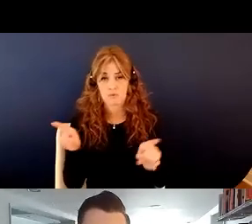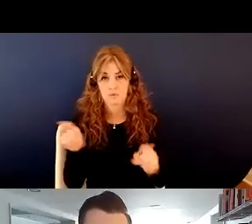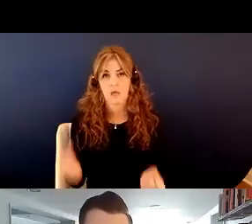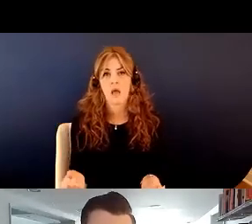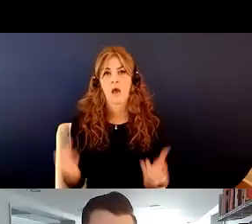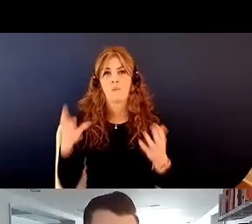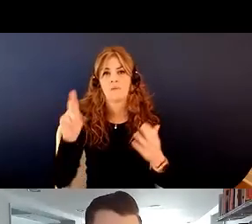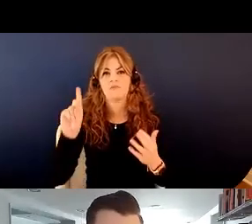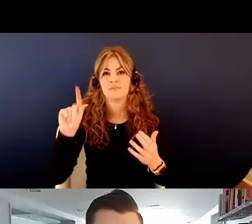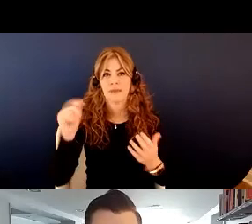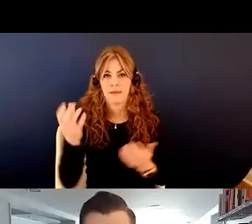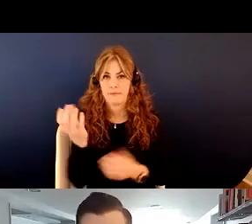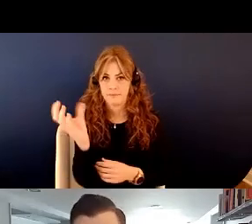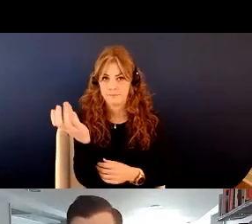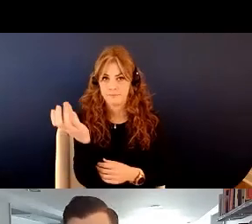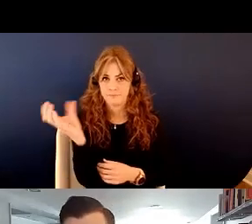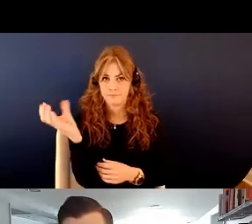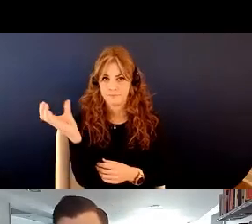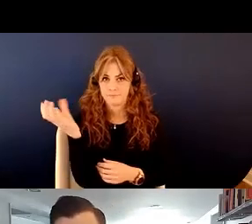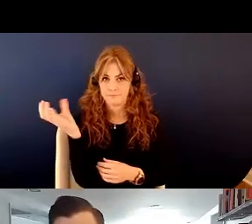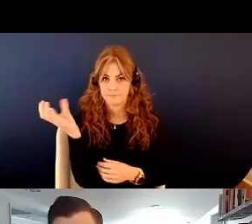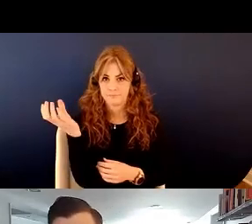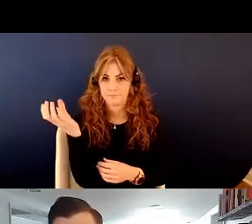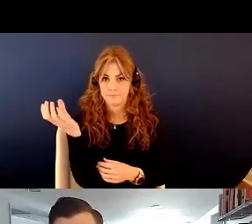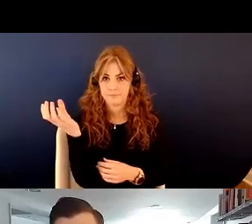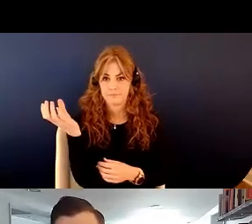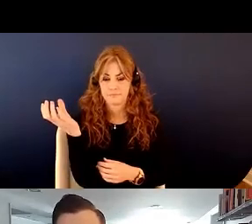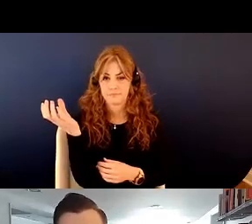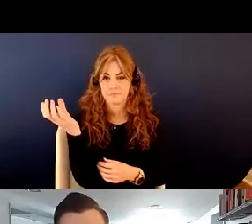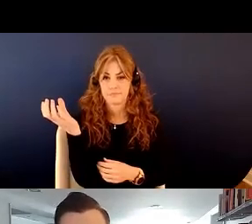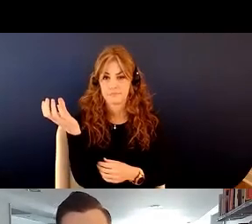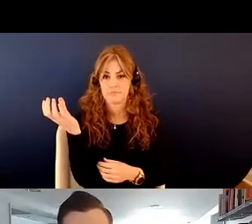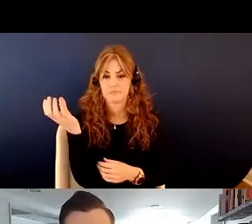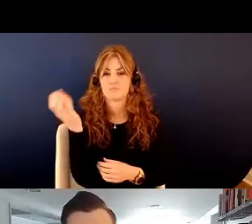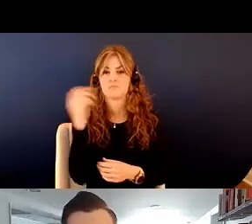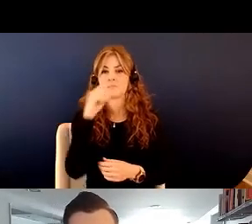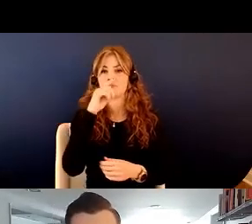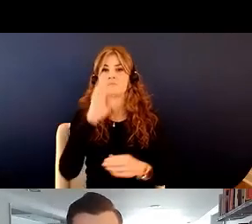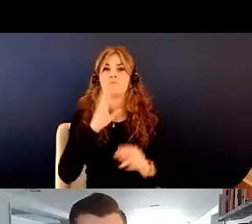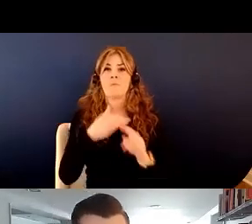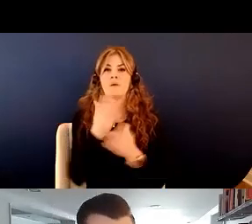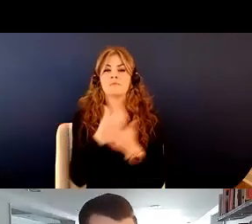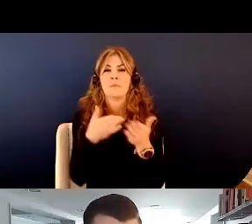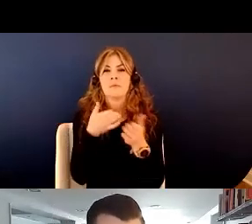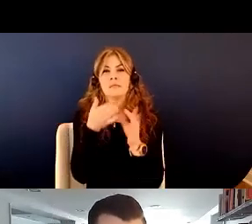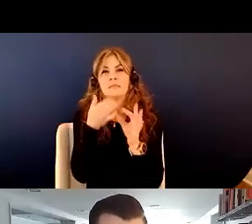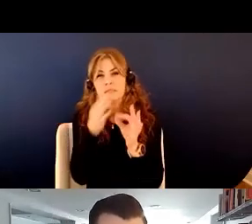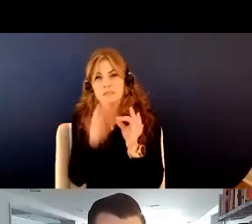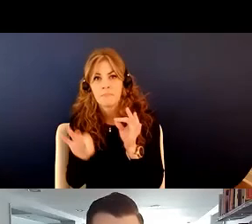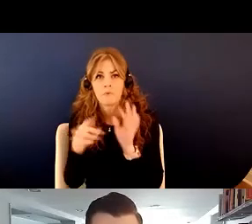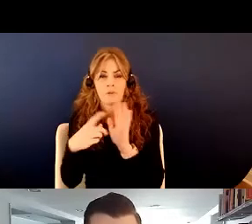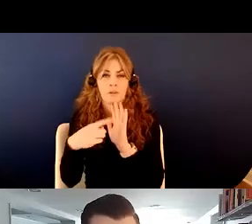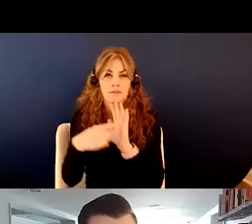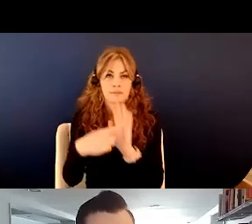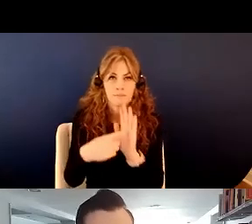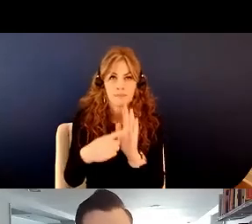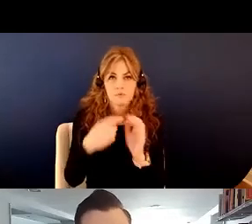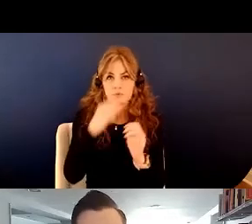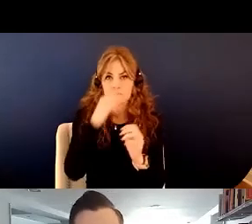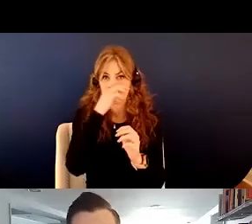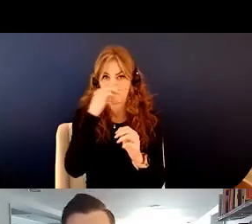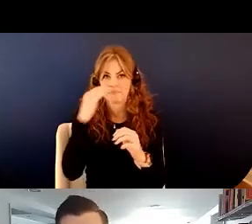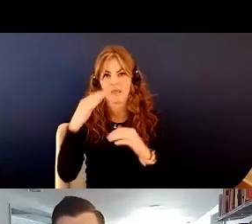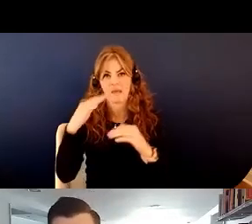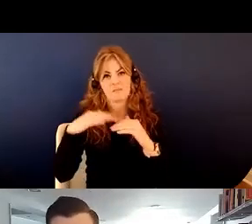in hand. So we're going to kind of work through some simple examples in this presentation, again, at a high